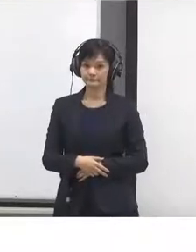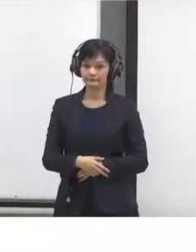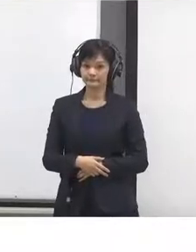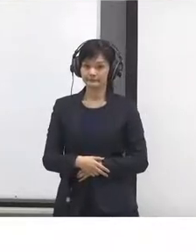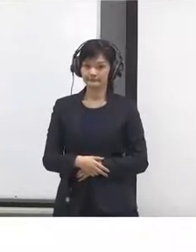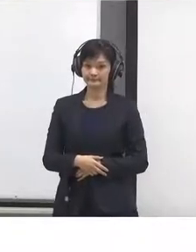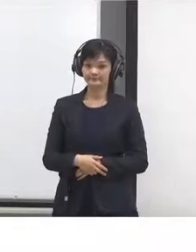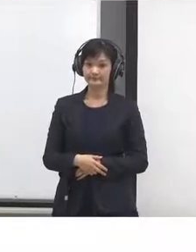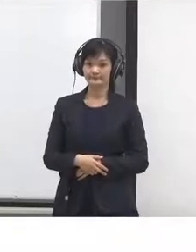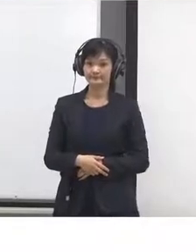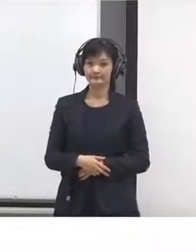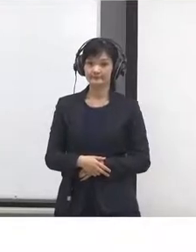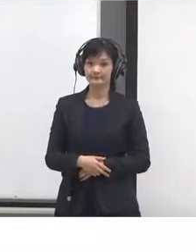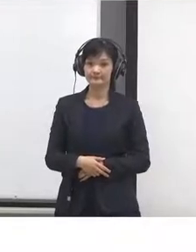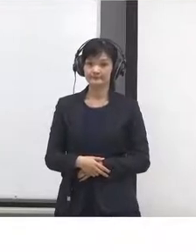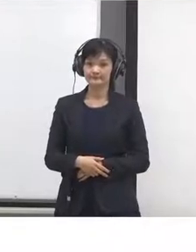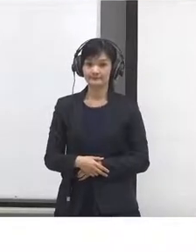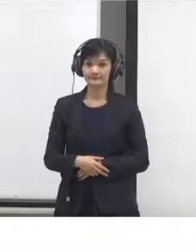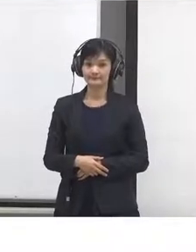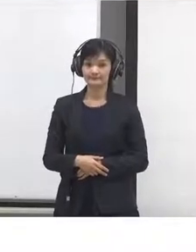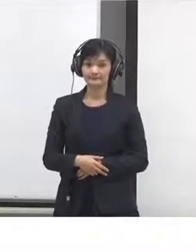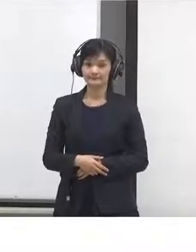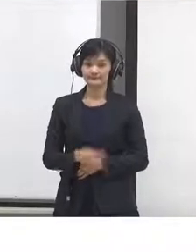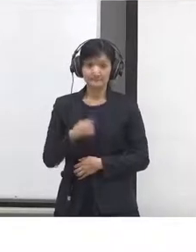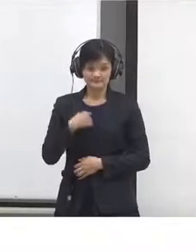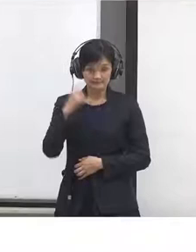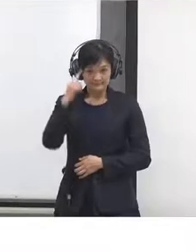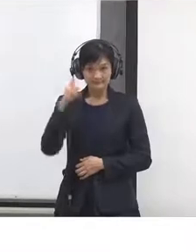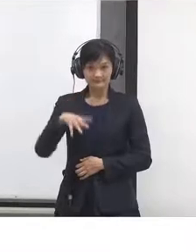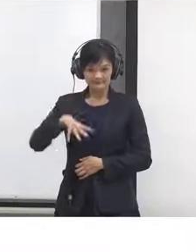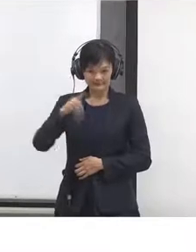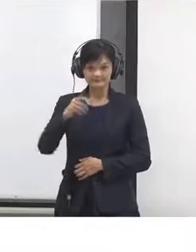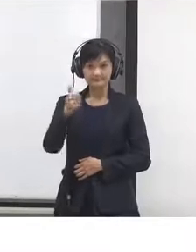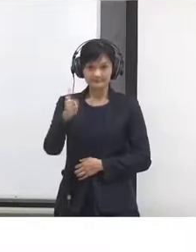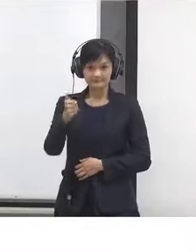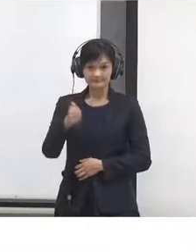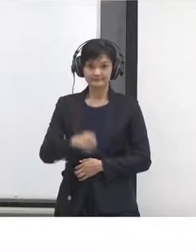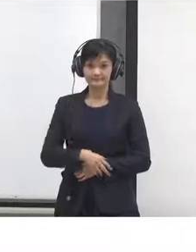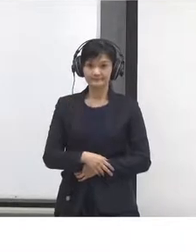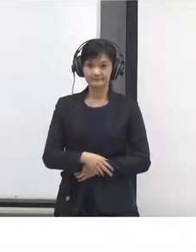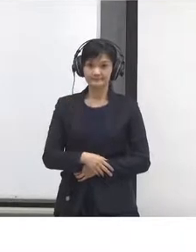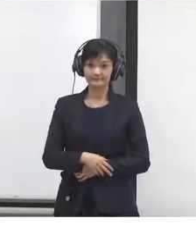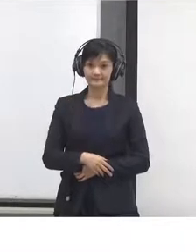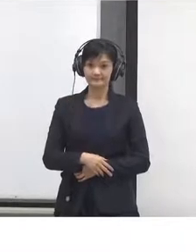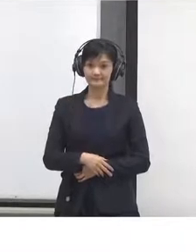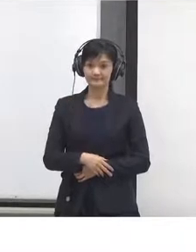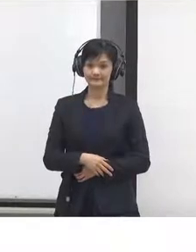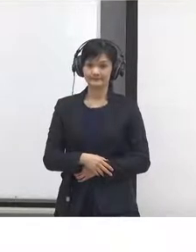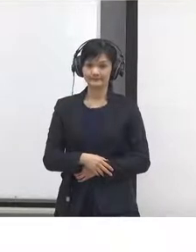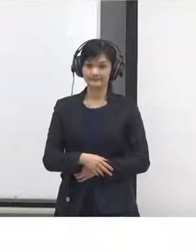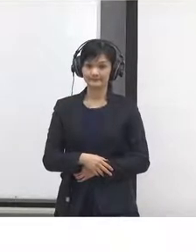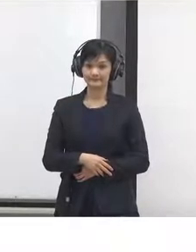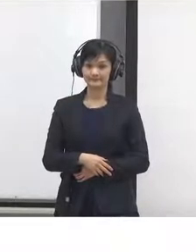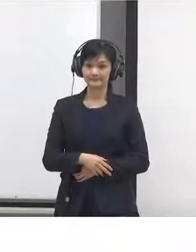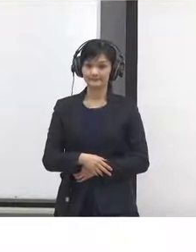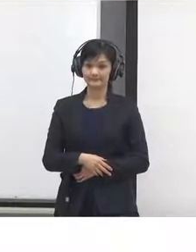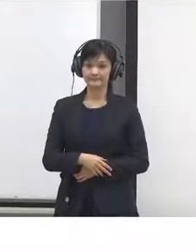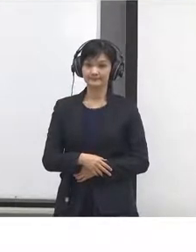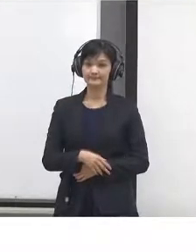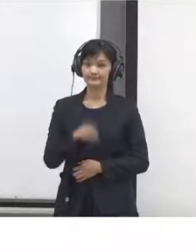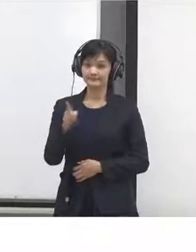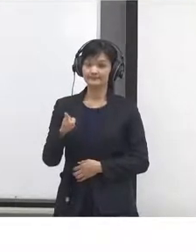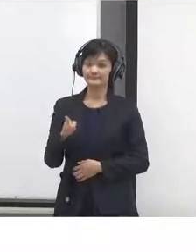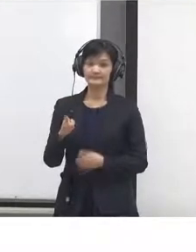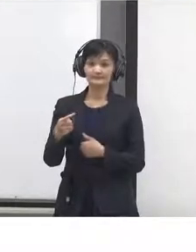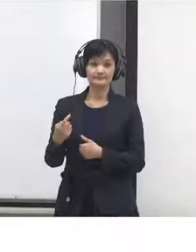I think I'll start. Thank you for your question. As I understand it, you'd like to know about the collaboration that Civitech